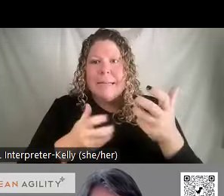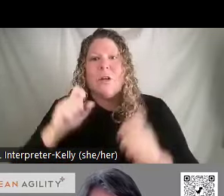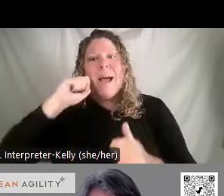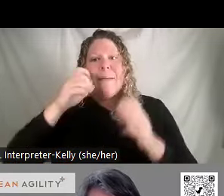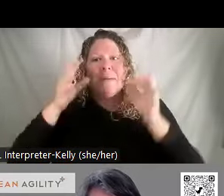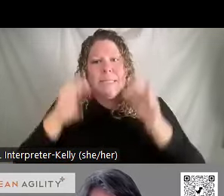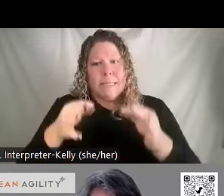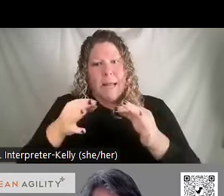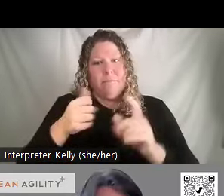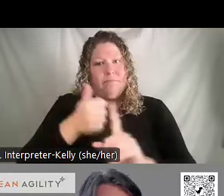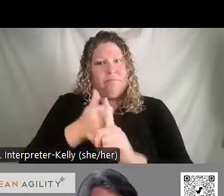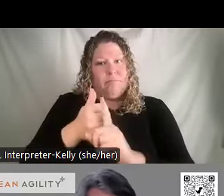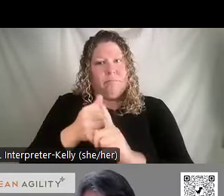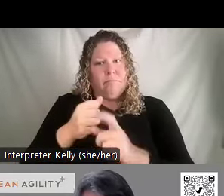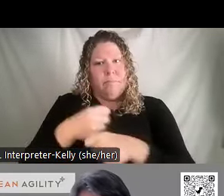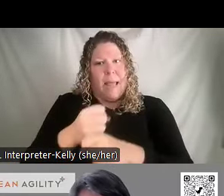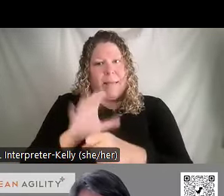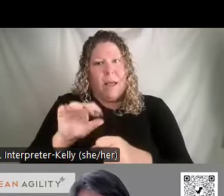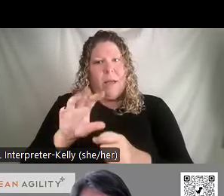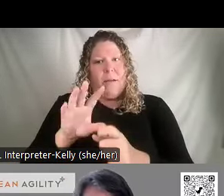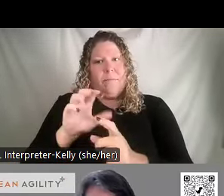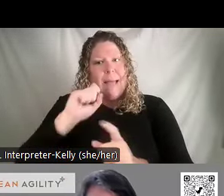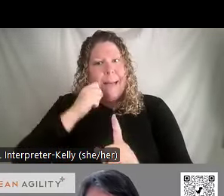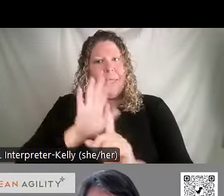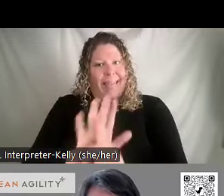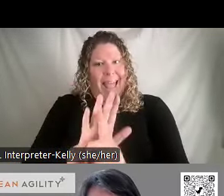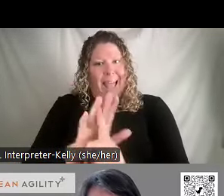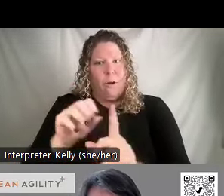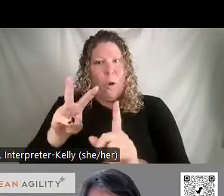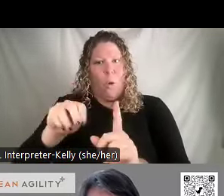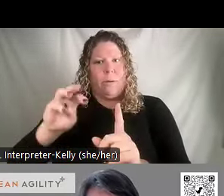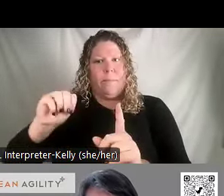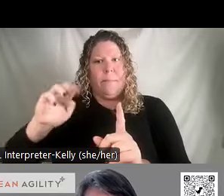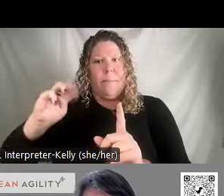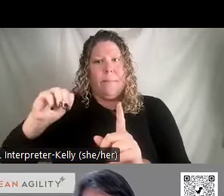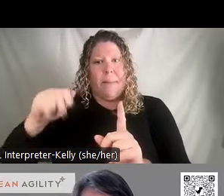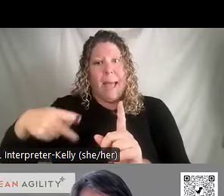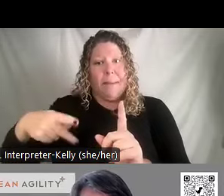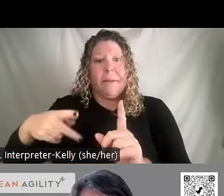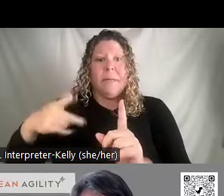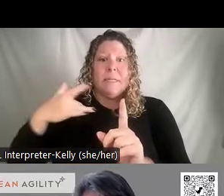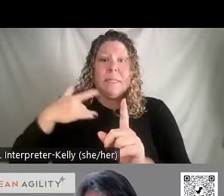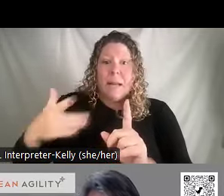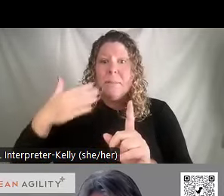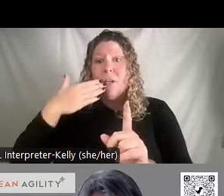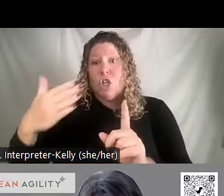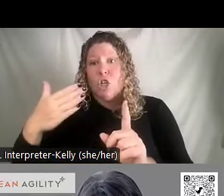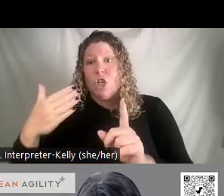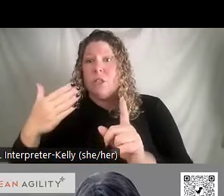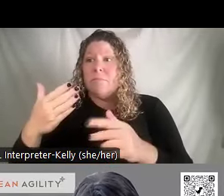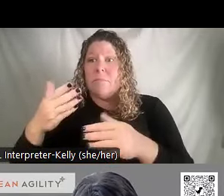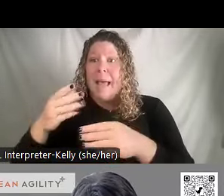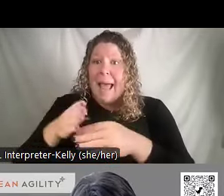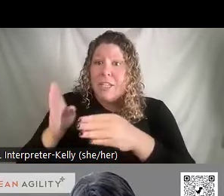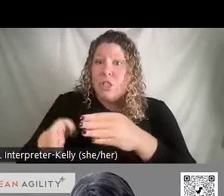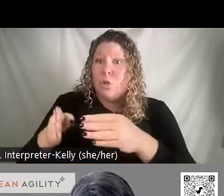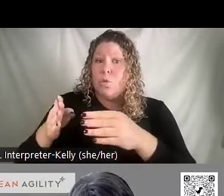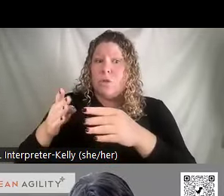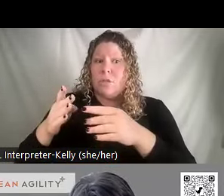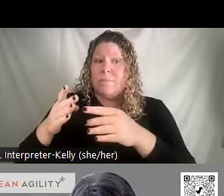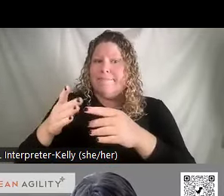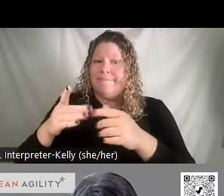Maps app. So Apple, great buy-in and usually great at execution, great idea. They didn't execute it so well this time.